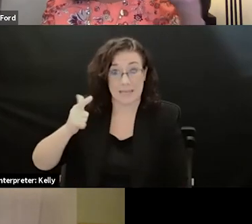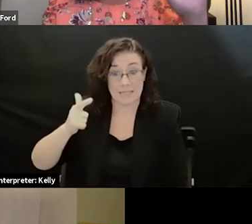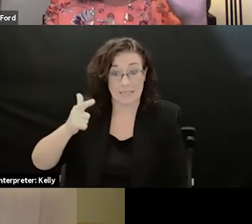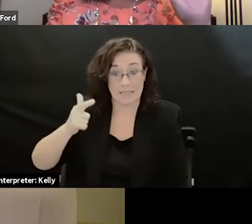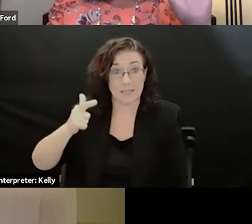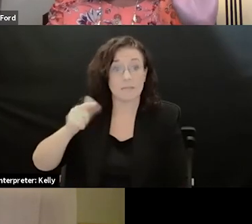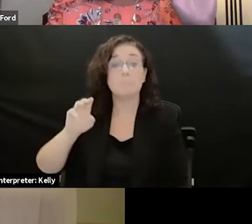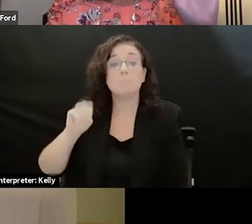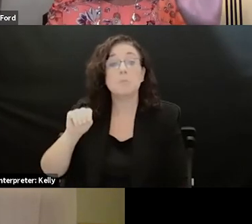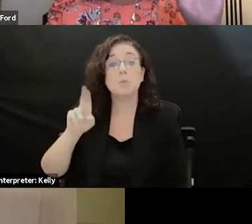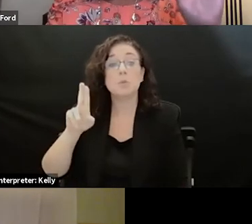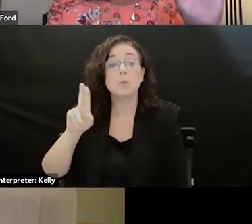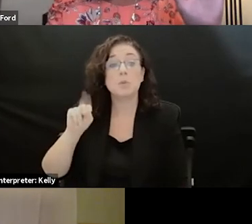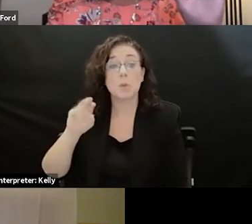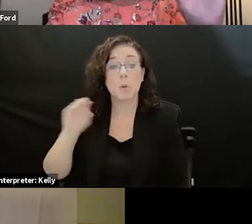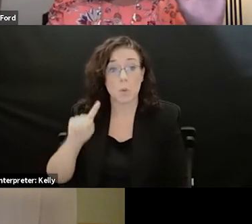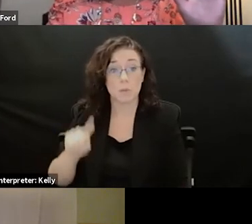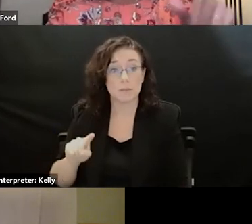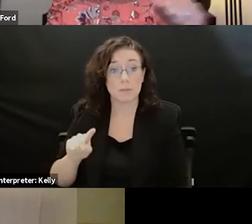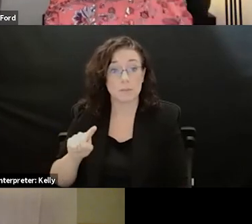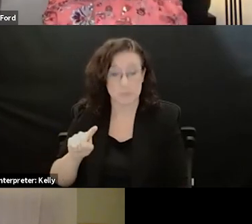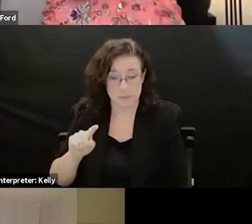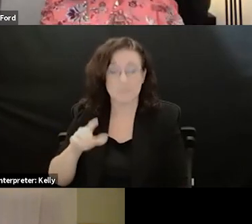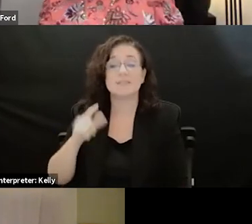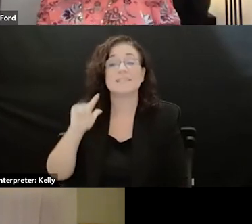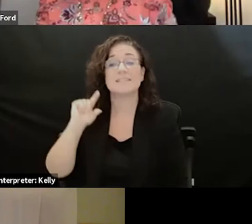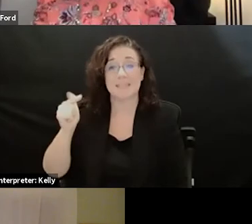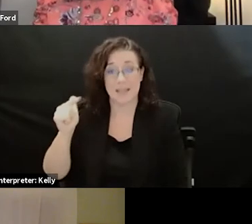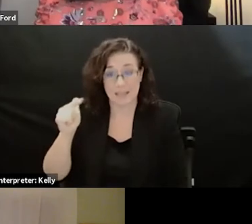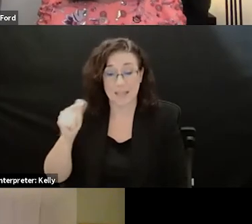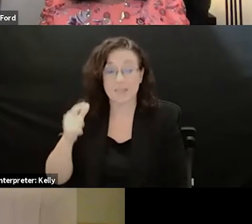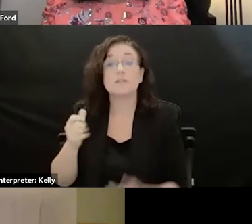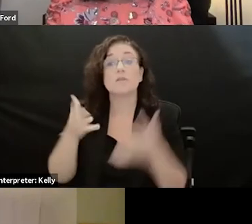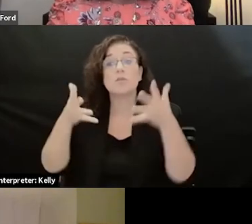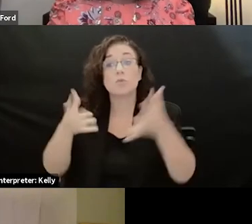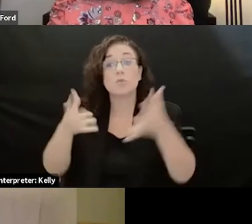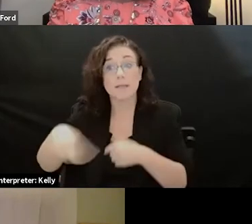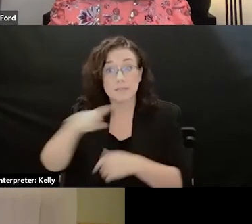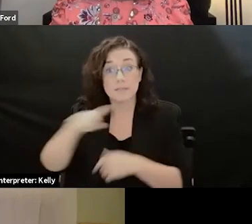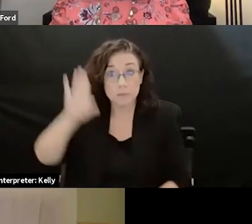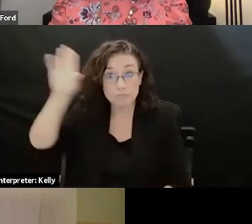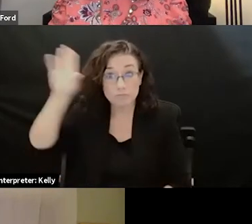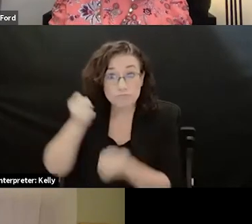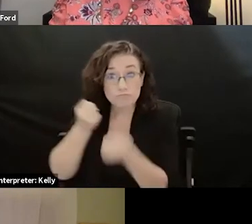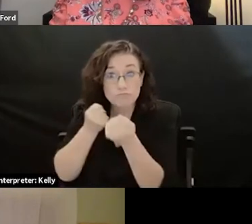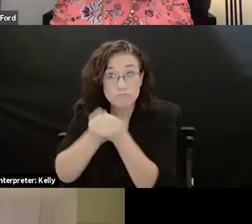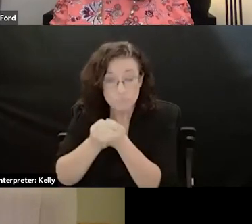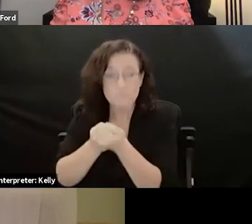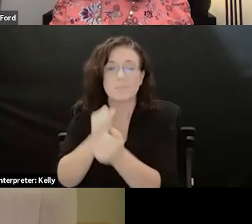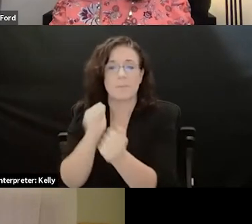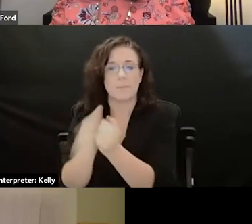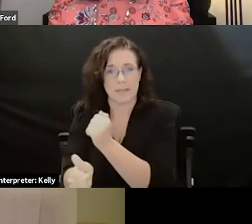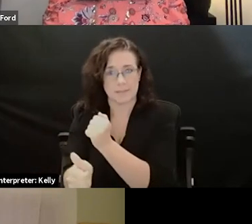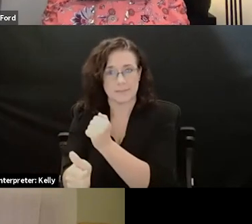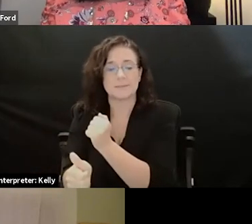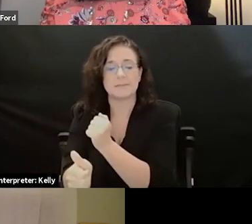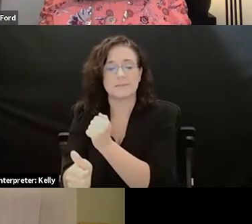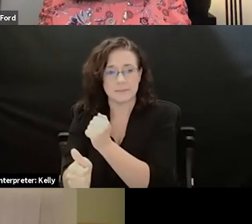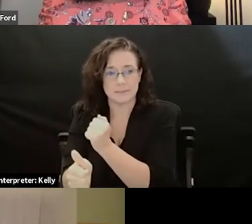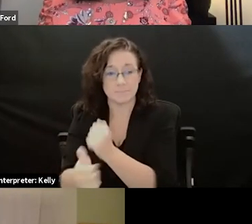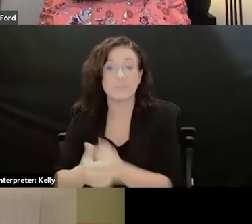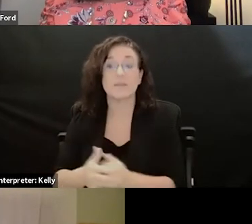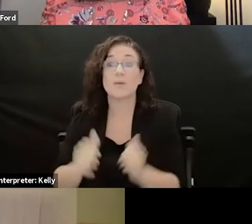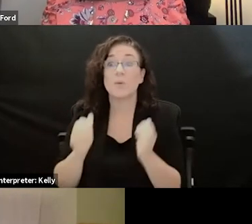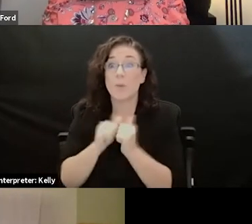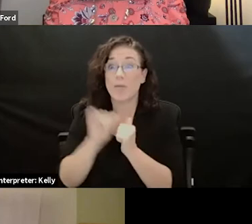your hand hi consent agenda passes unanimously and with that we are going to